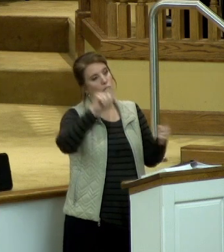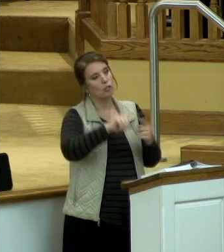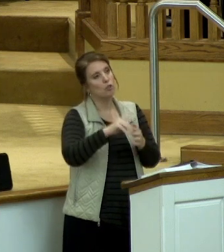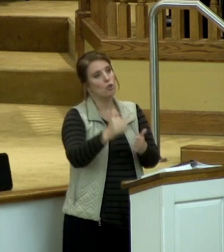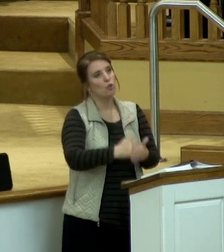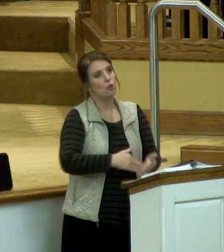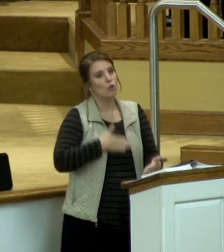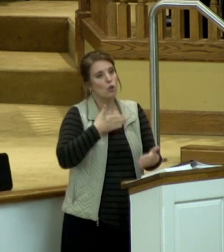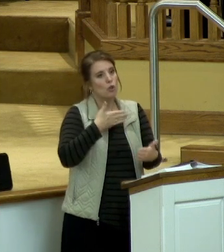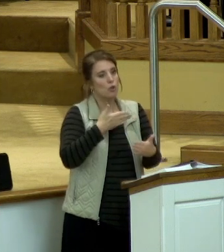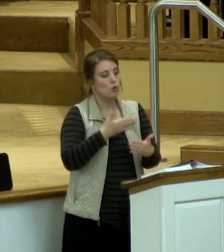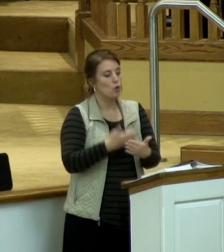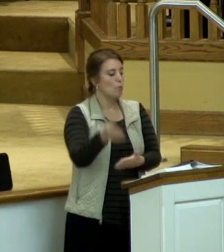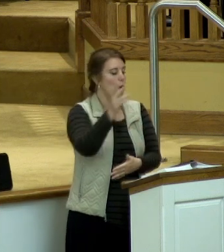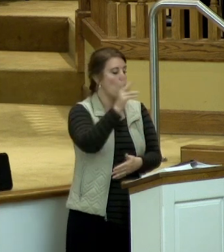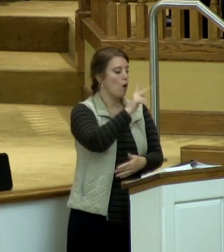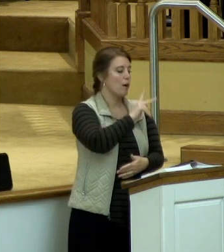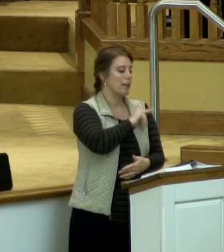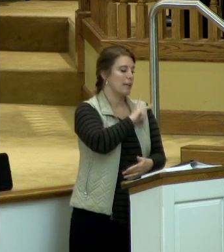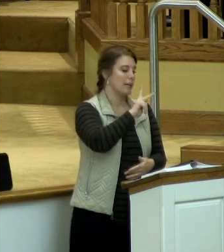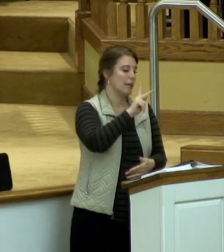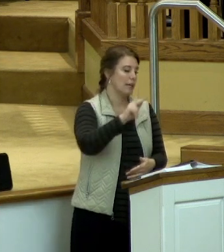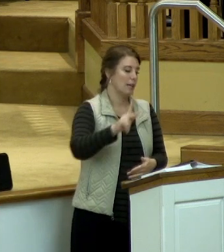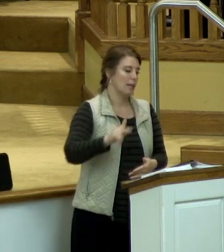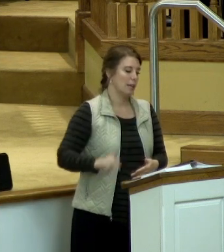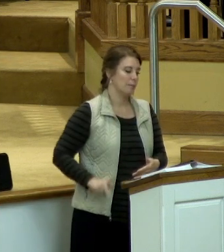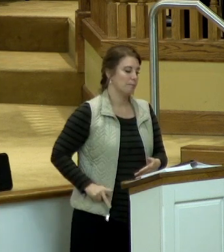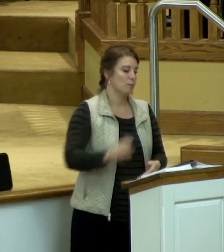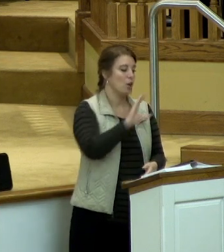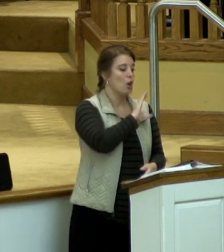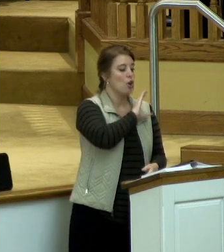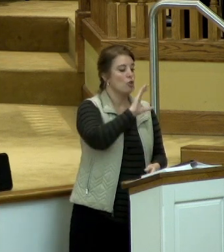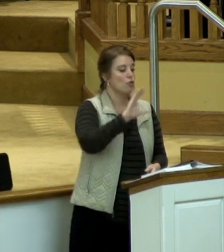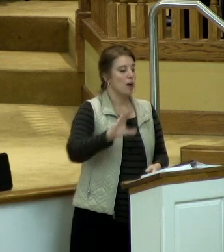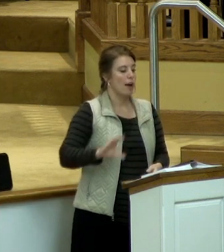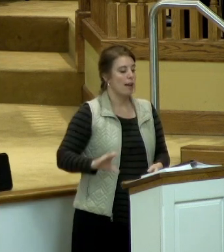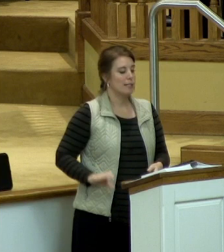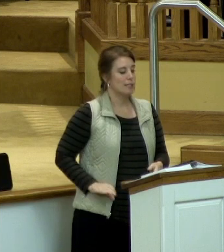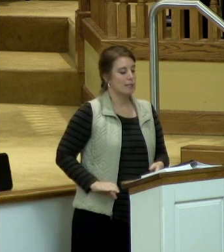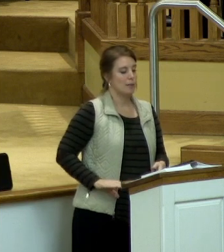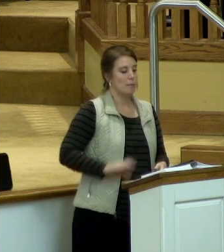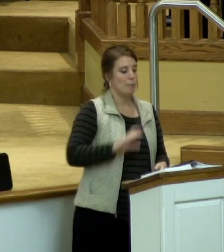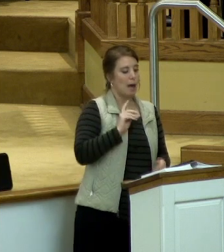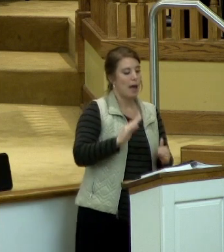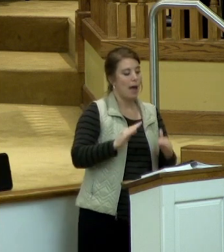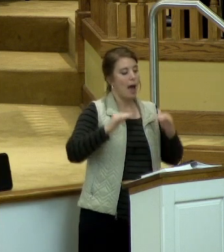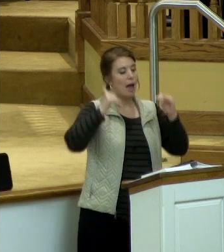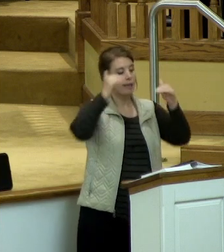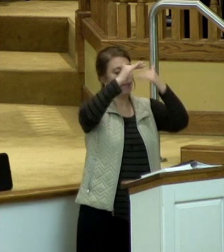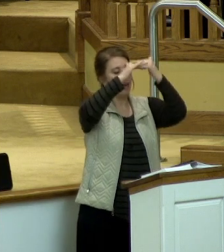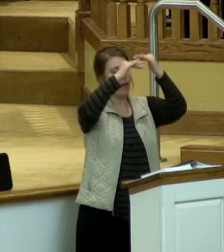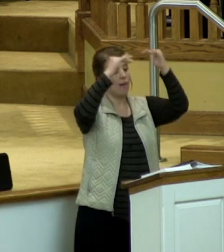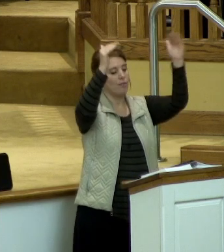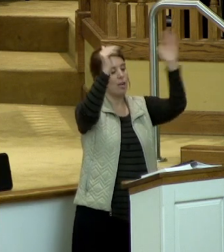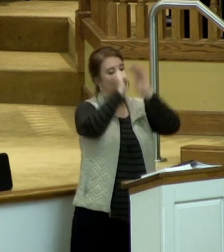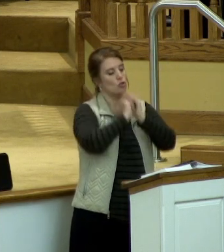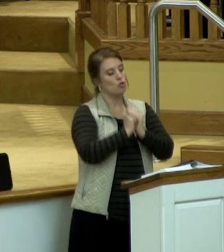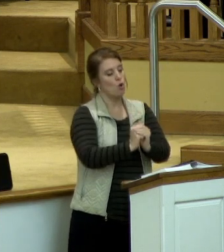Glory to the newborn King, Christ the highest